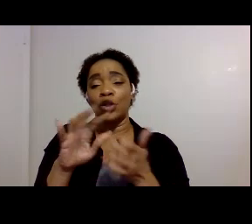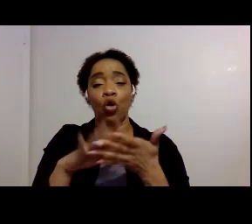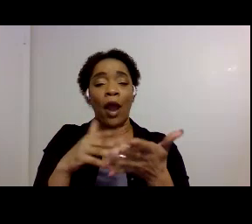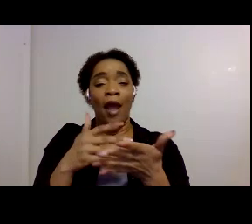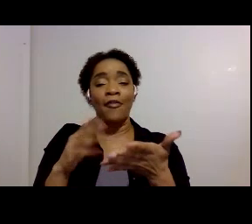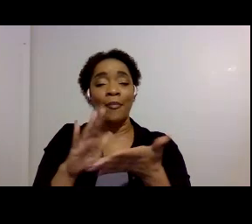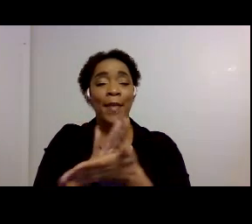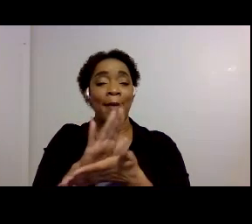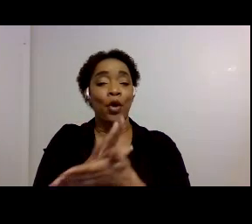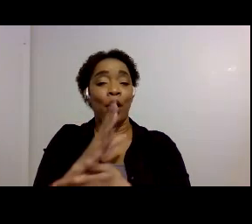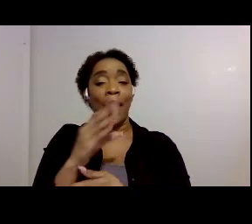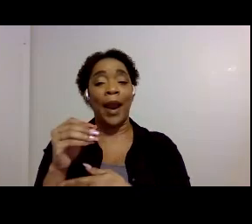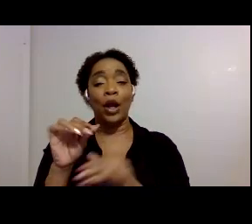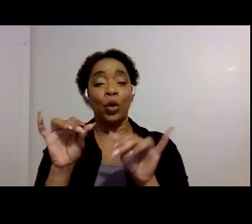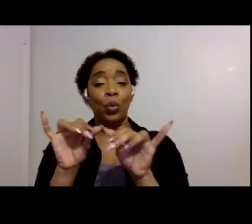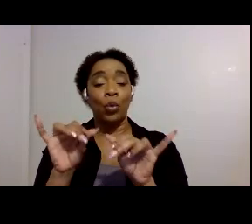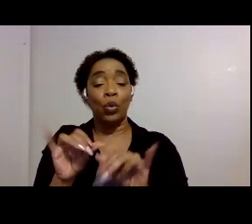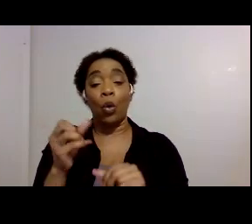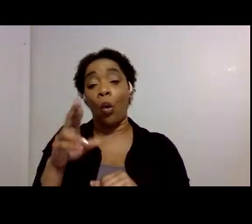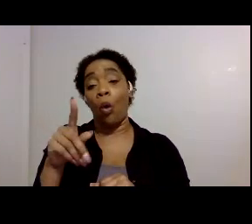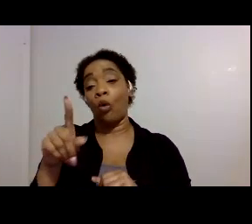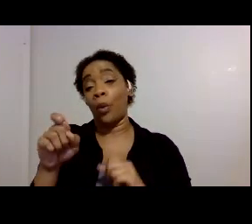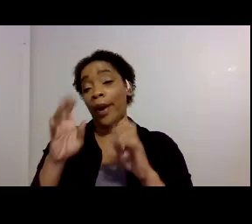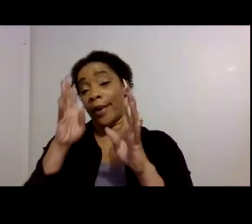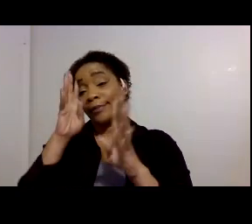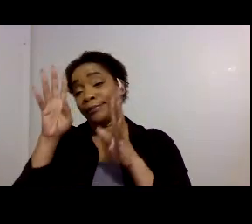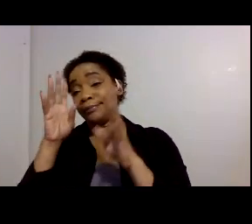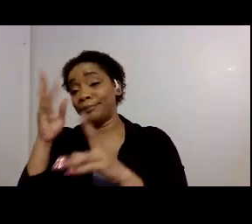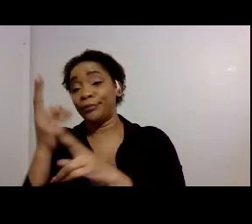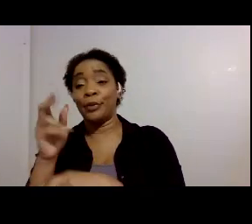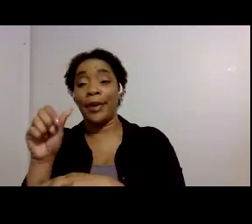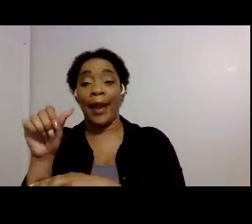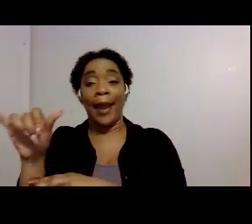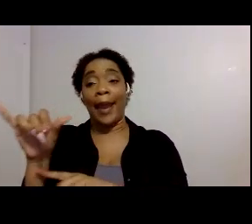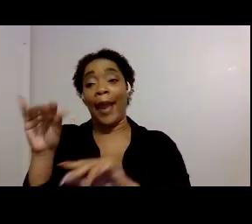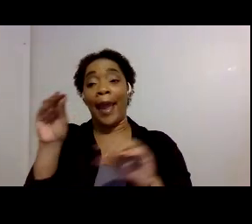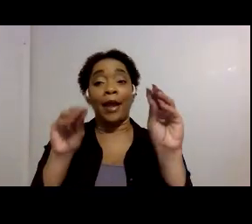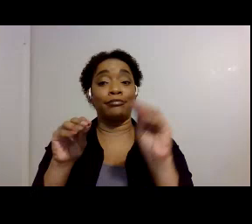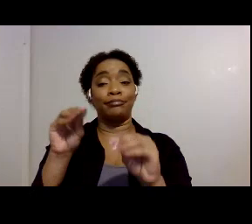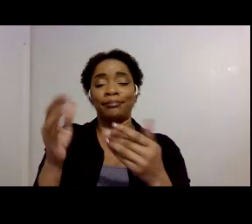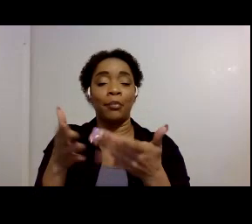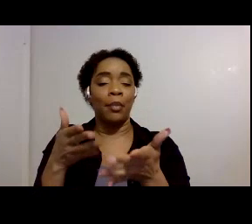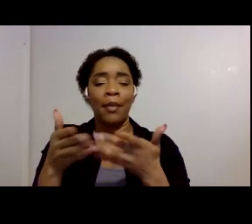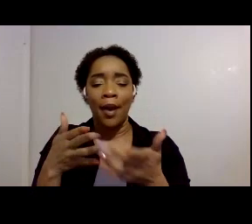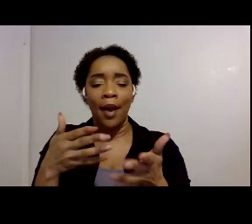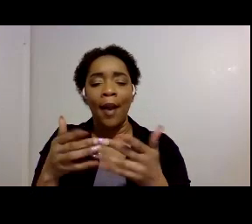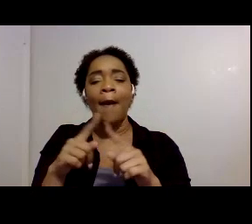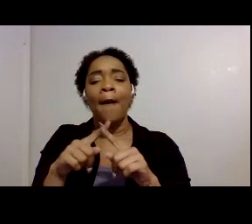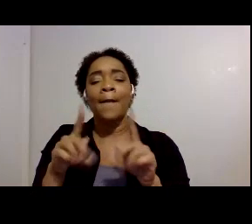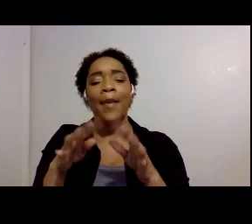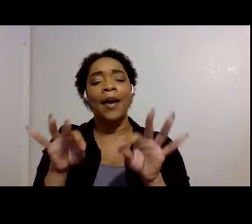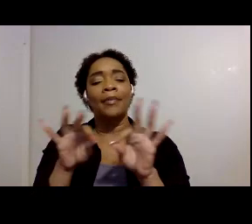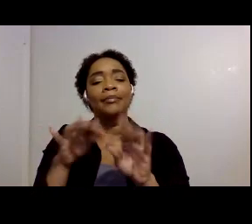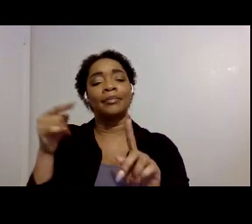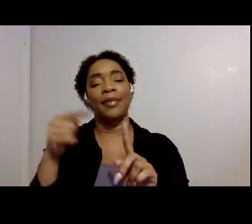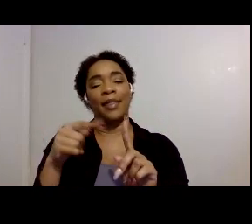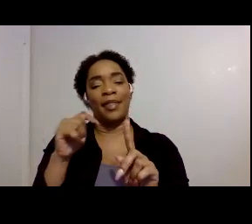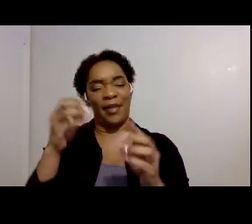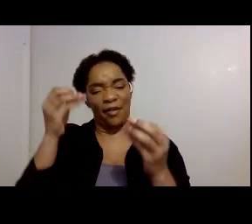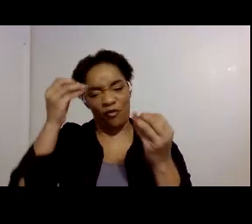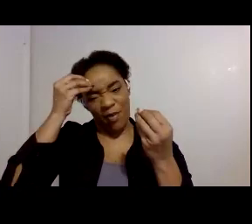elaborate as AI, and you have moving parts and everything. But you definitely want the information is more